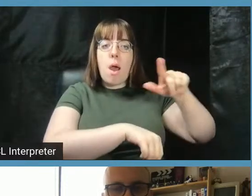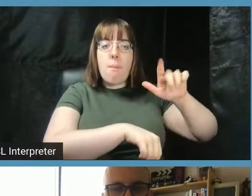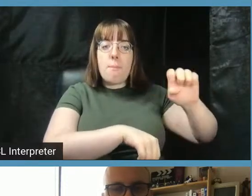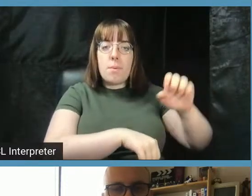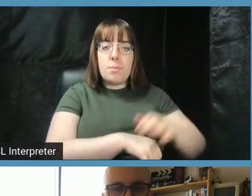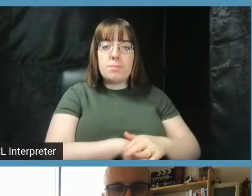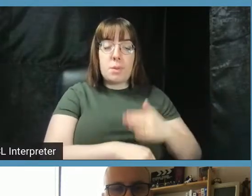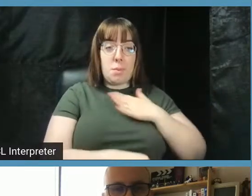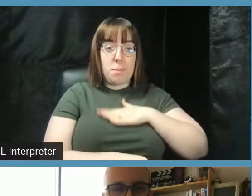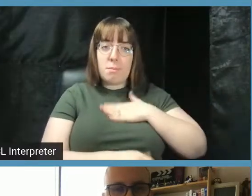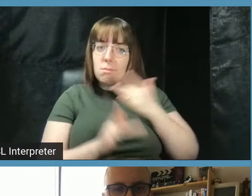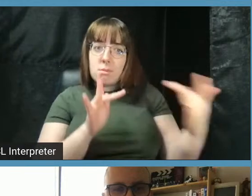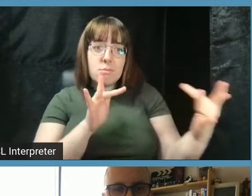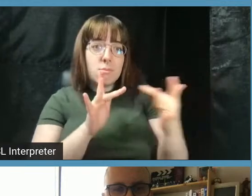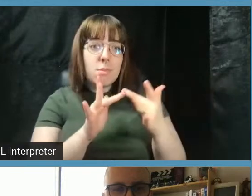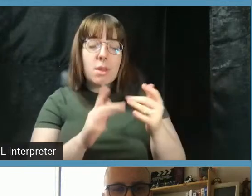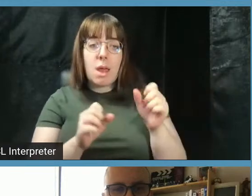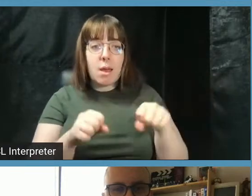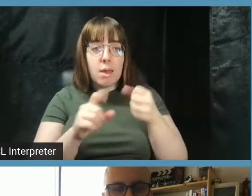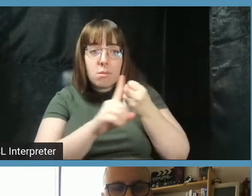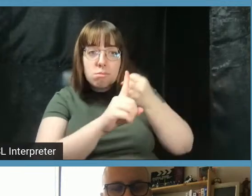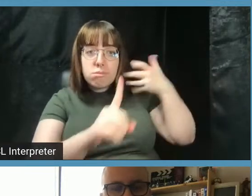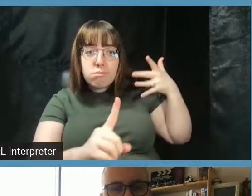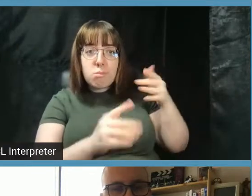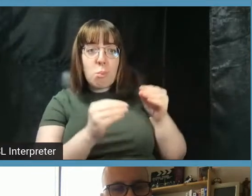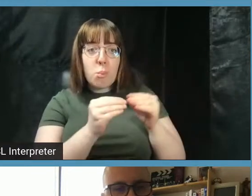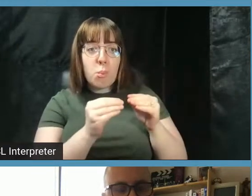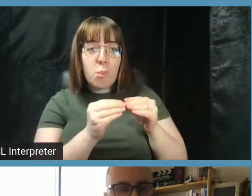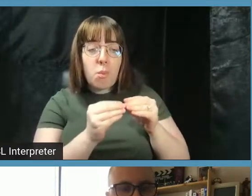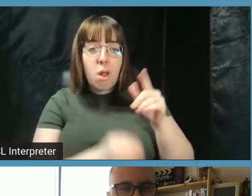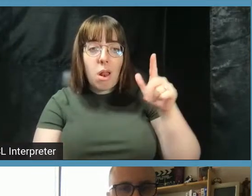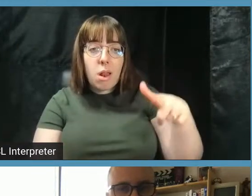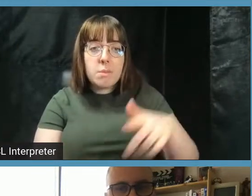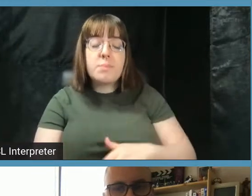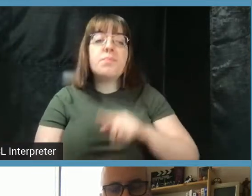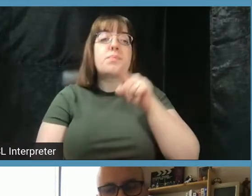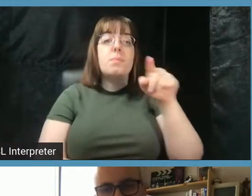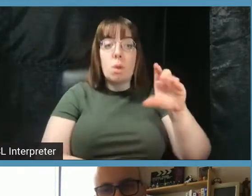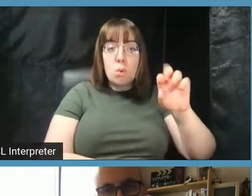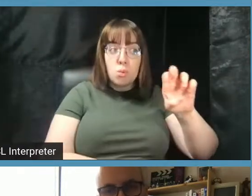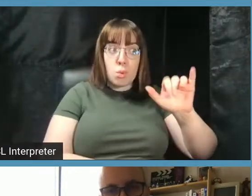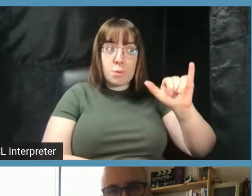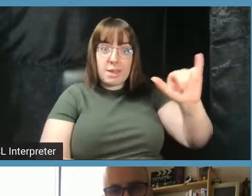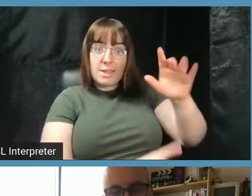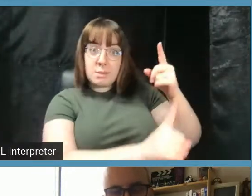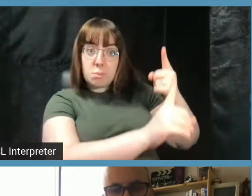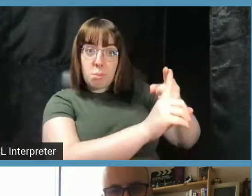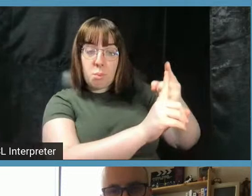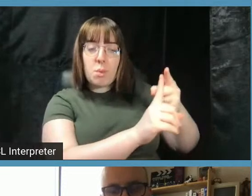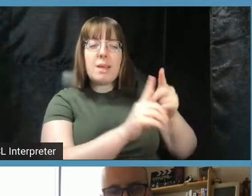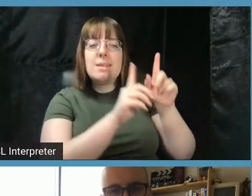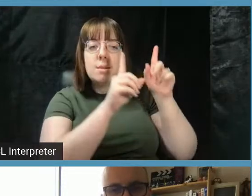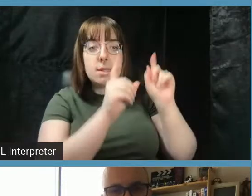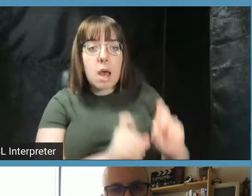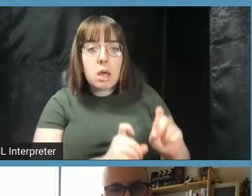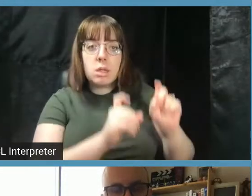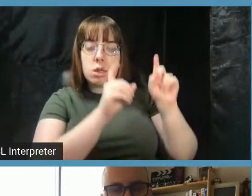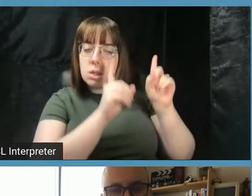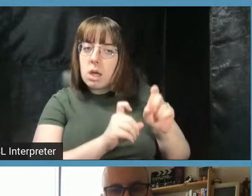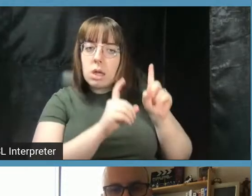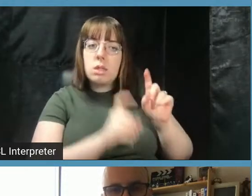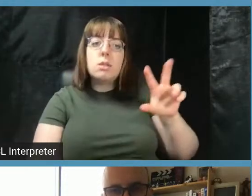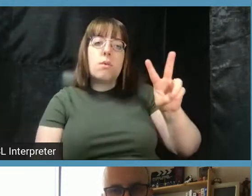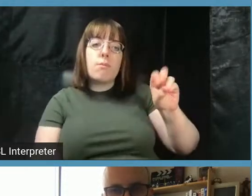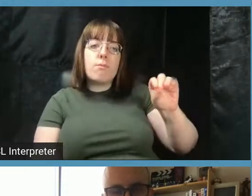feel free to reach out as well. And then going back to Corey's point, test, test, test. VoiceOver is built right in. Turn